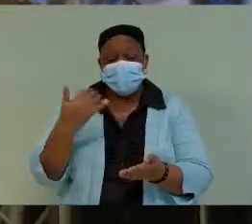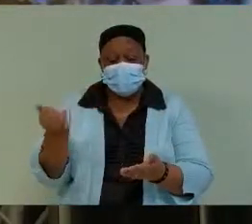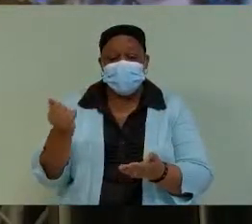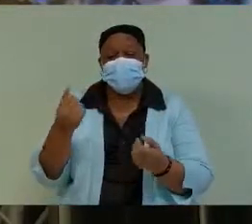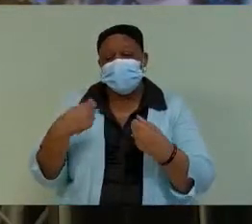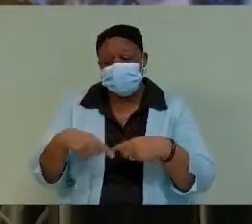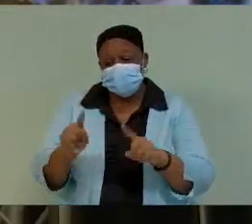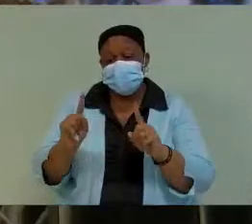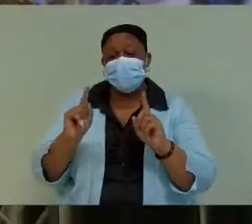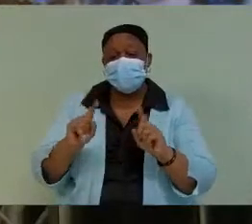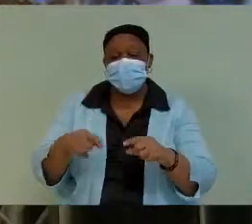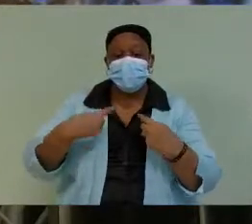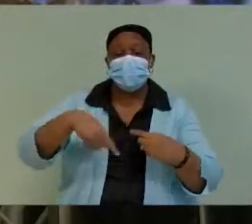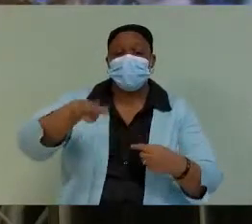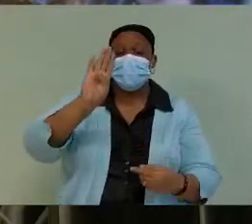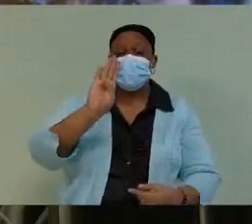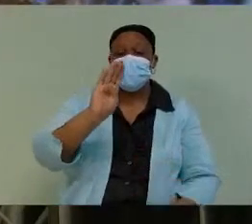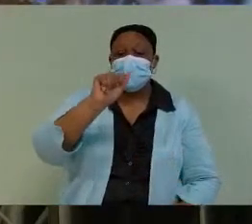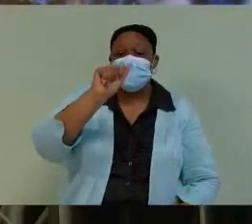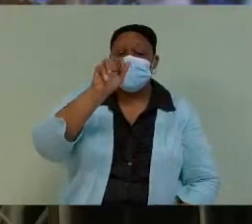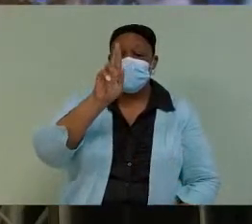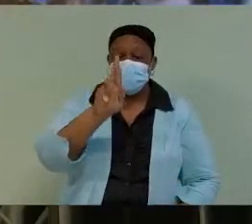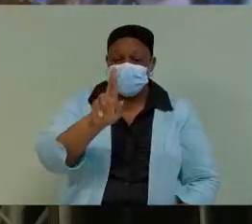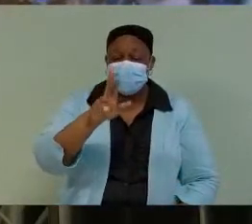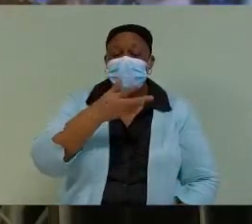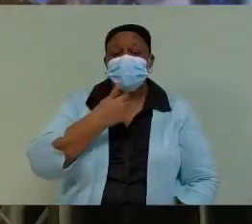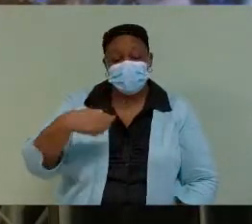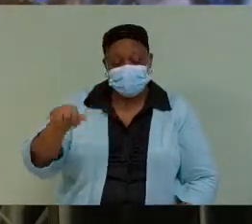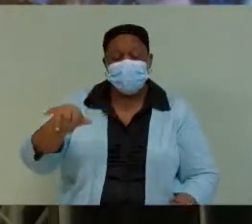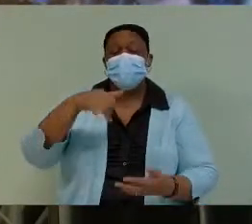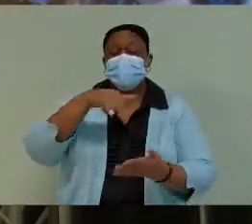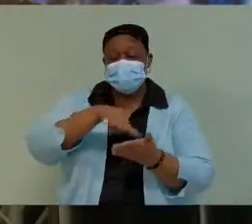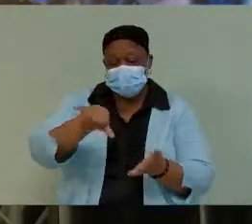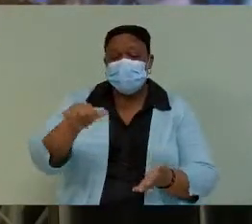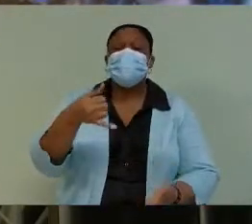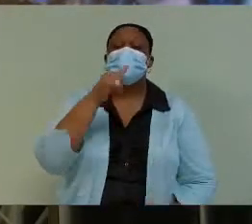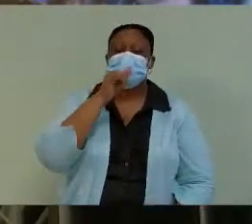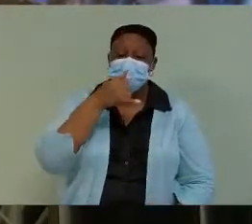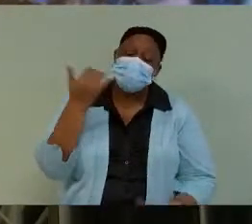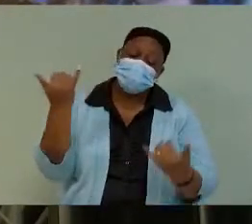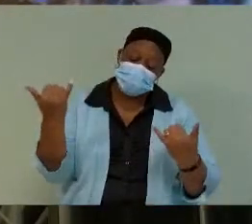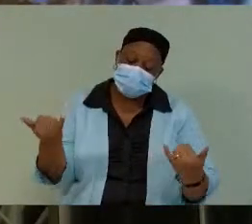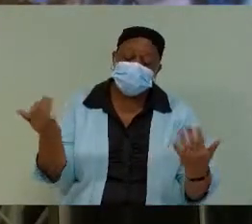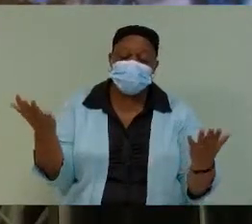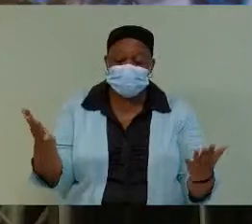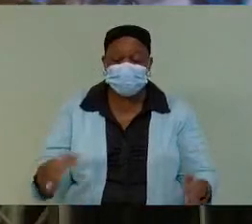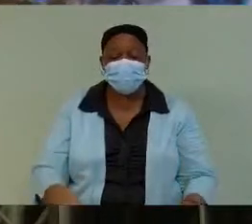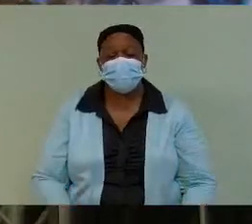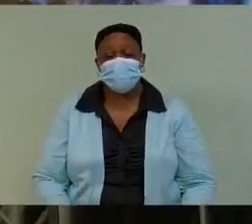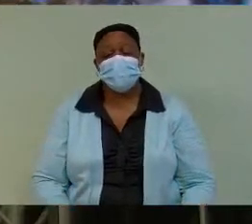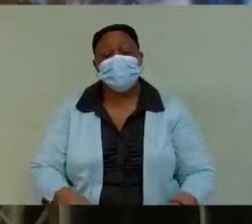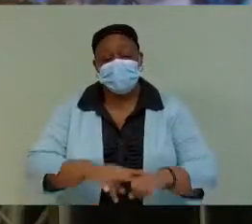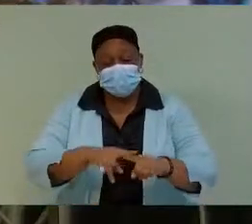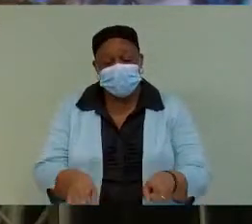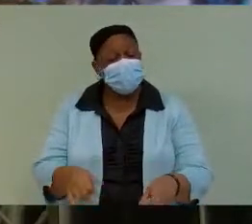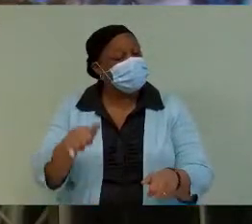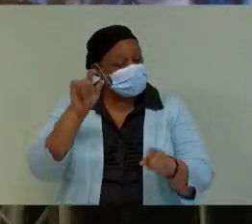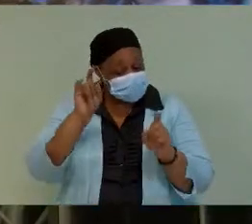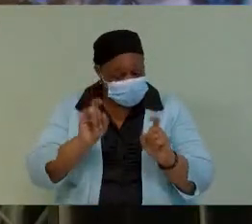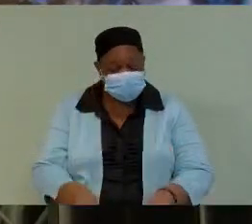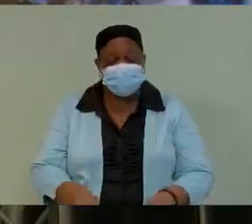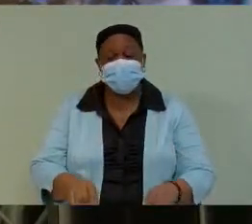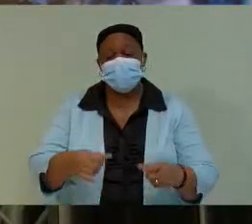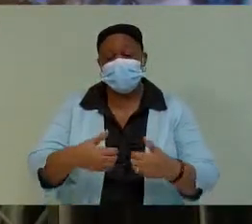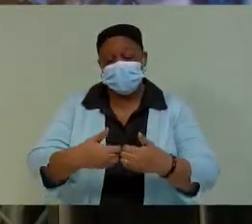liquor license suspension is lifted. All persons shall adhere to social distancing and